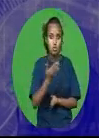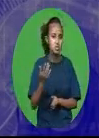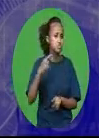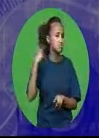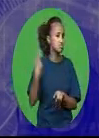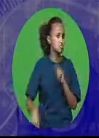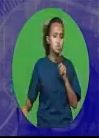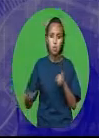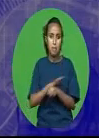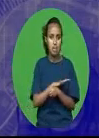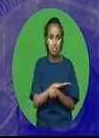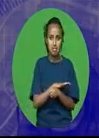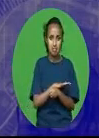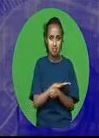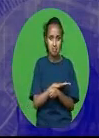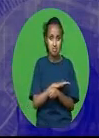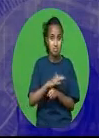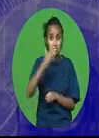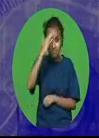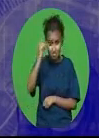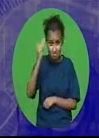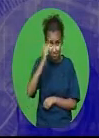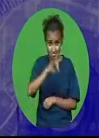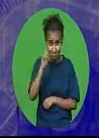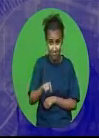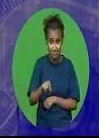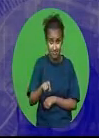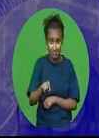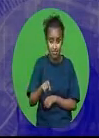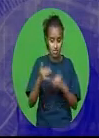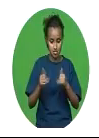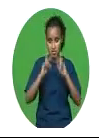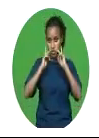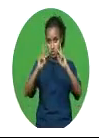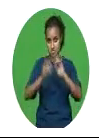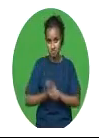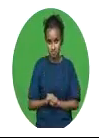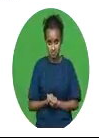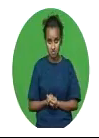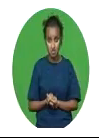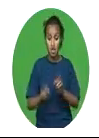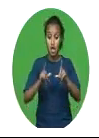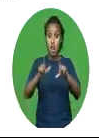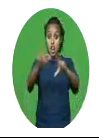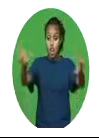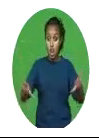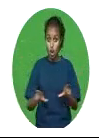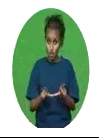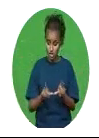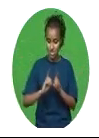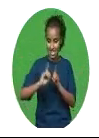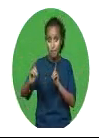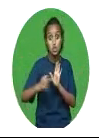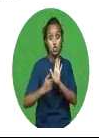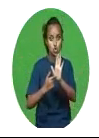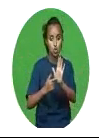cannot be complete. Do you know why this is so? Let's see. Location dimensions show